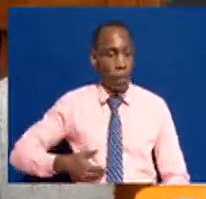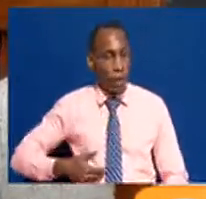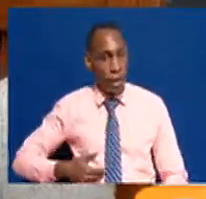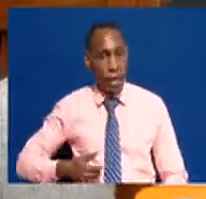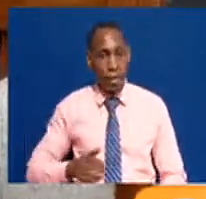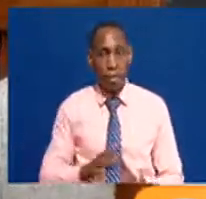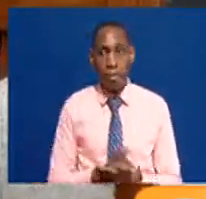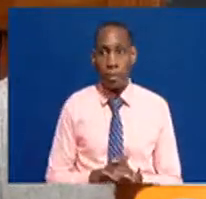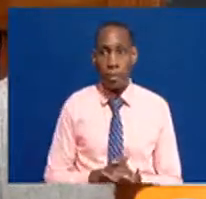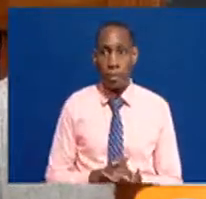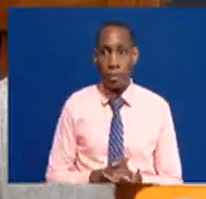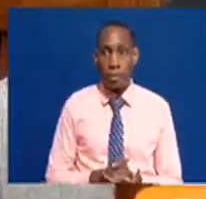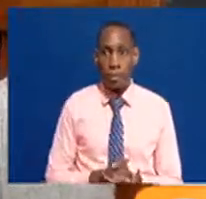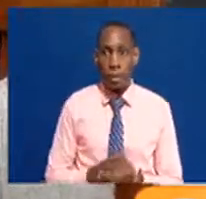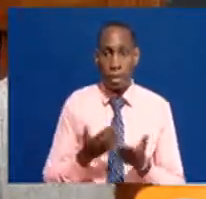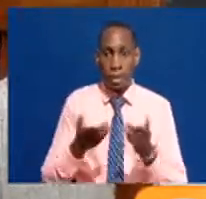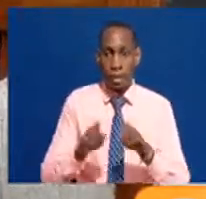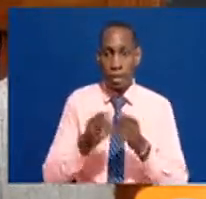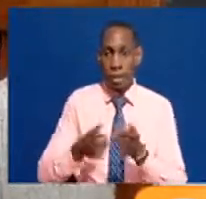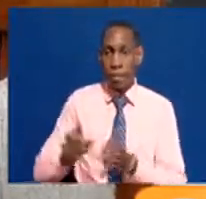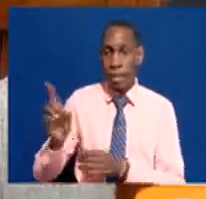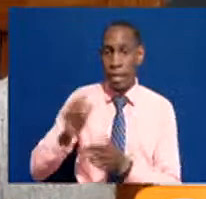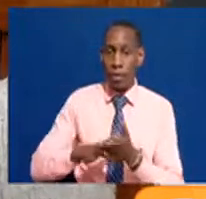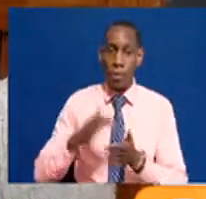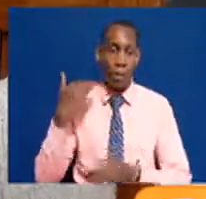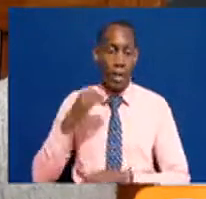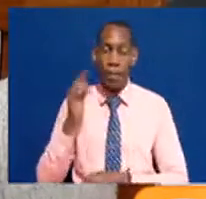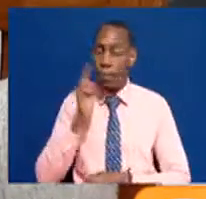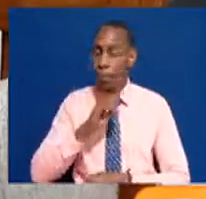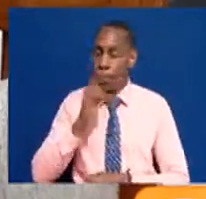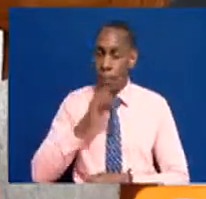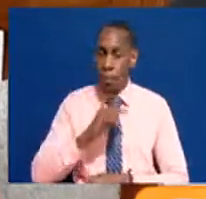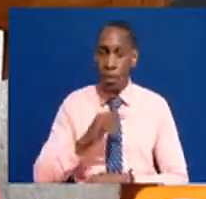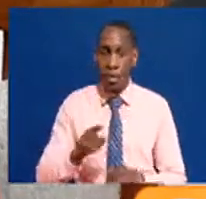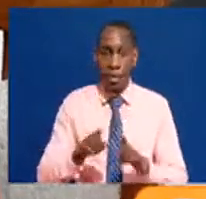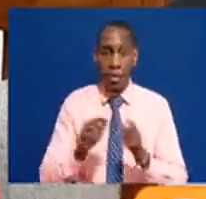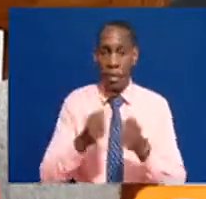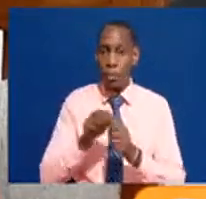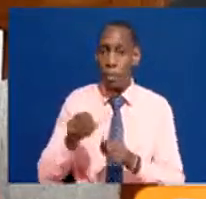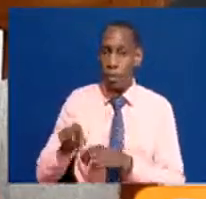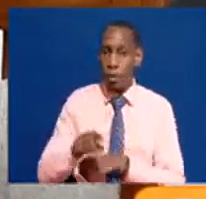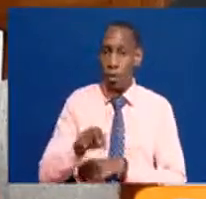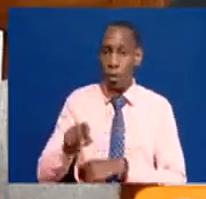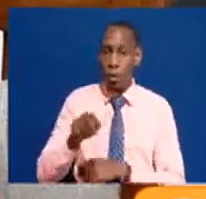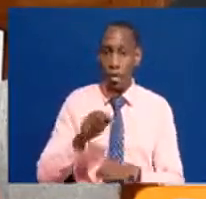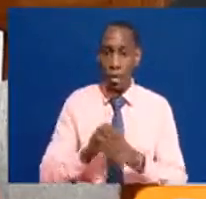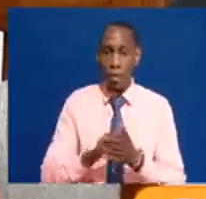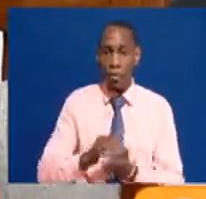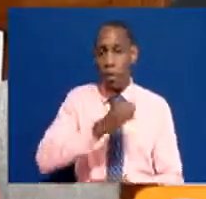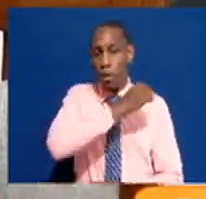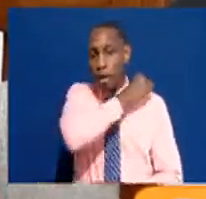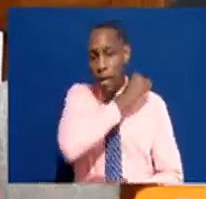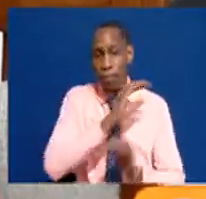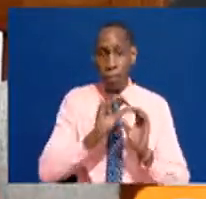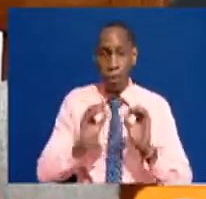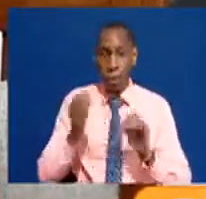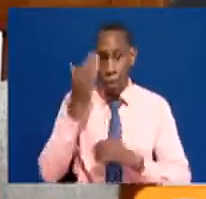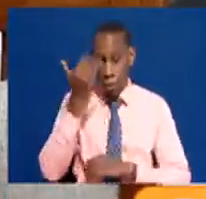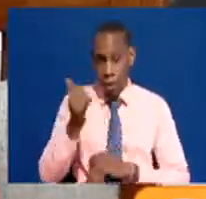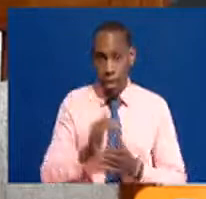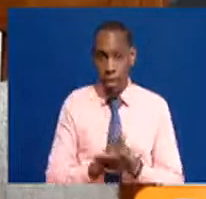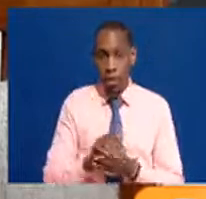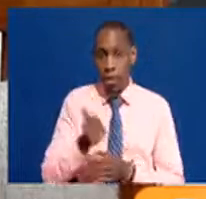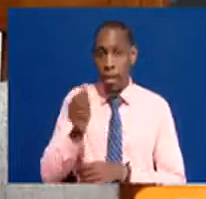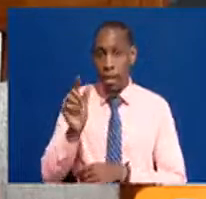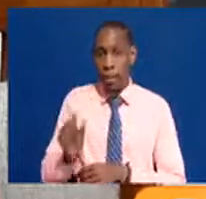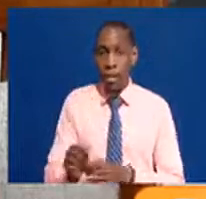Your crime right now in Nairobi, the crime is so high, you can hardly walk without being mugged or robbed because somebody